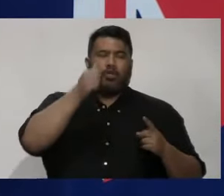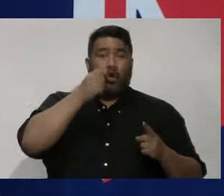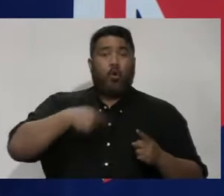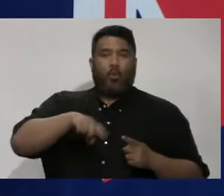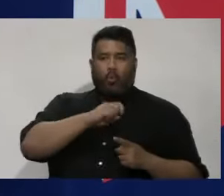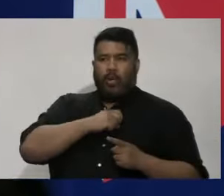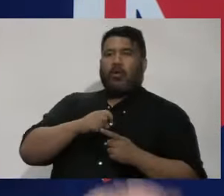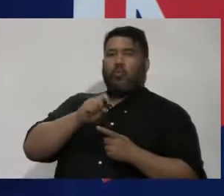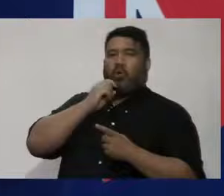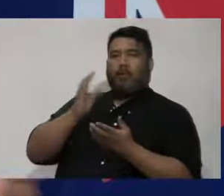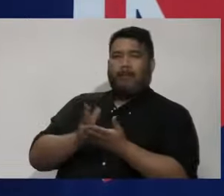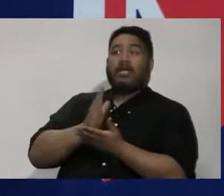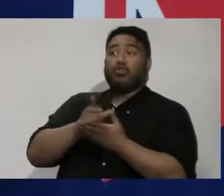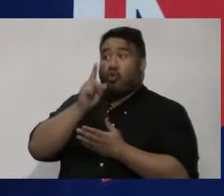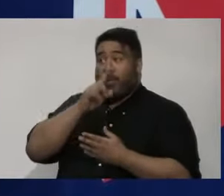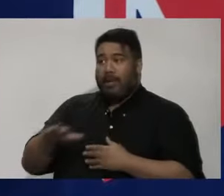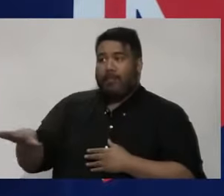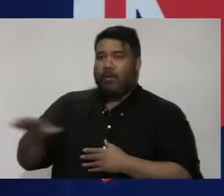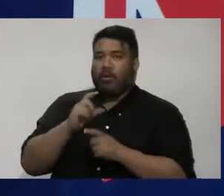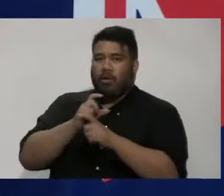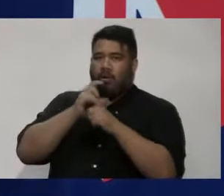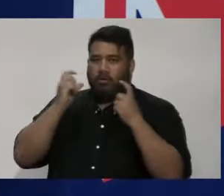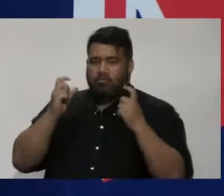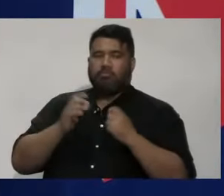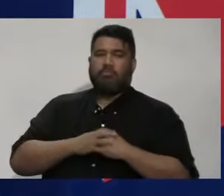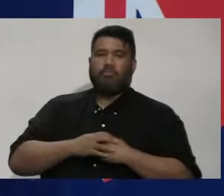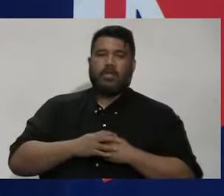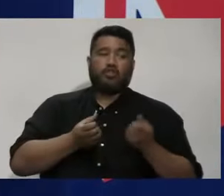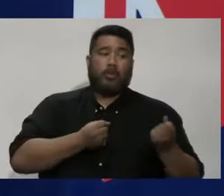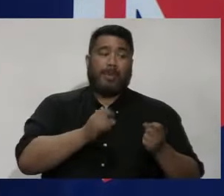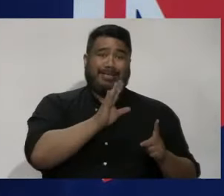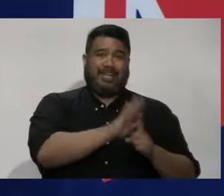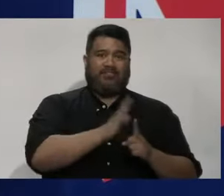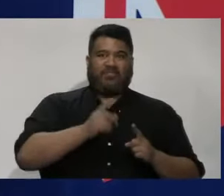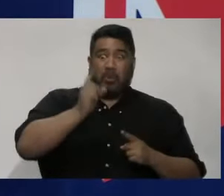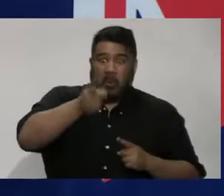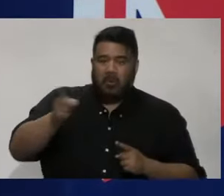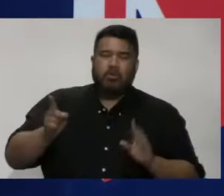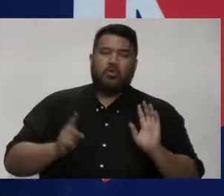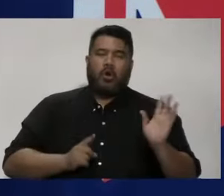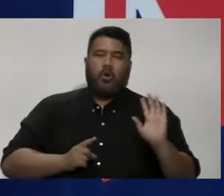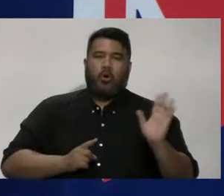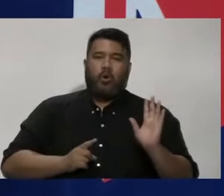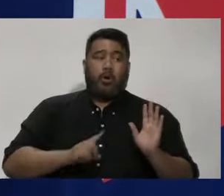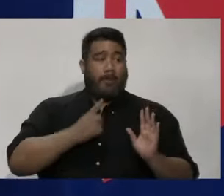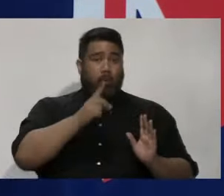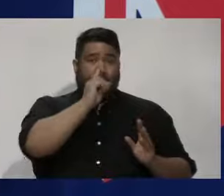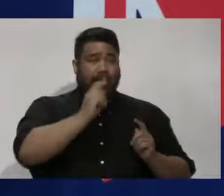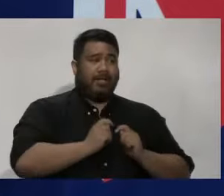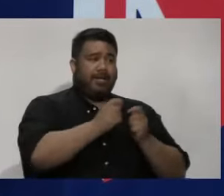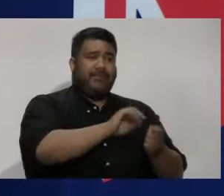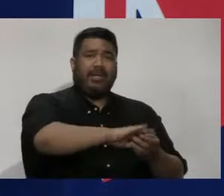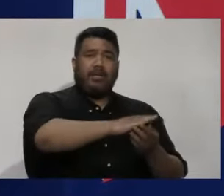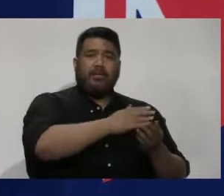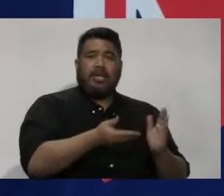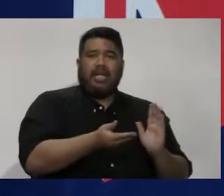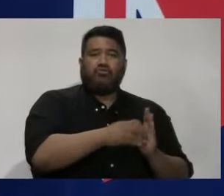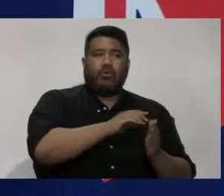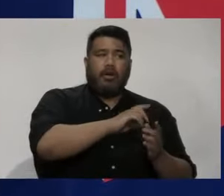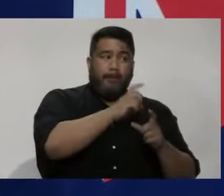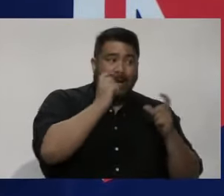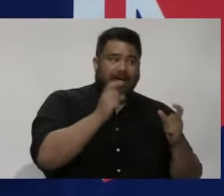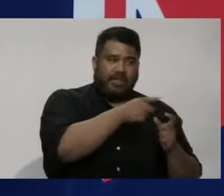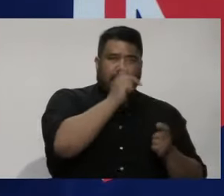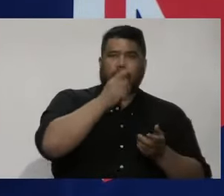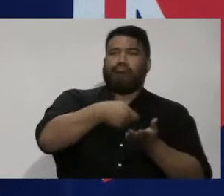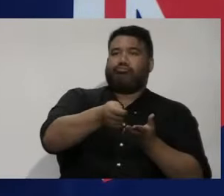to. If they want to make an offering of a face covering to another passenger, by all means, and that's the kind of support I'd like to see. Undue pressure on the bus